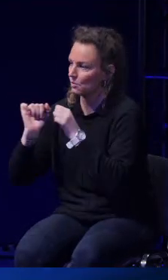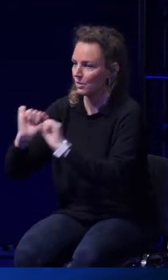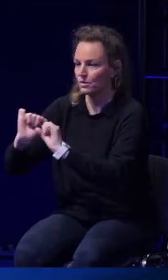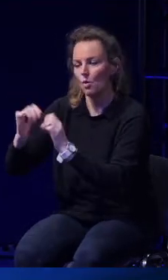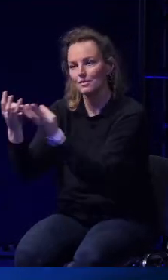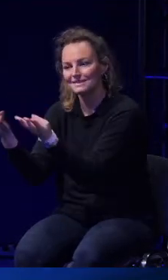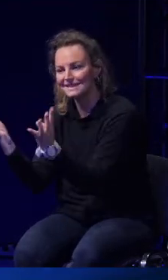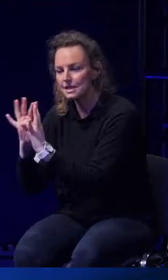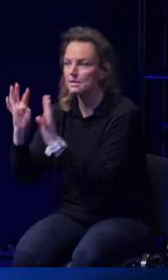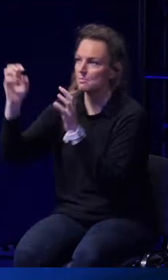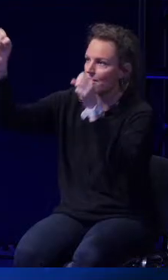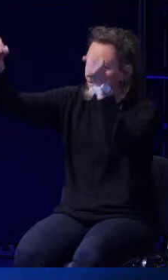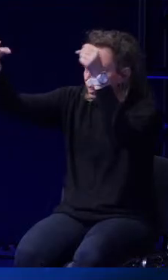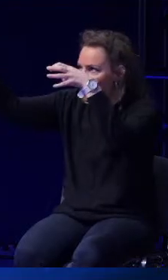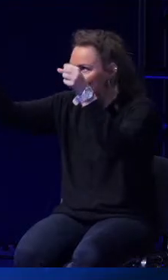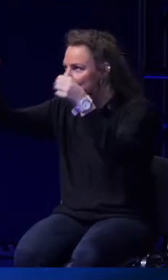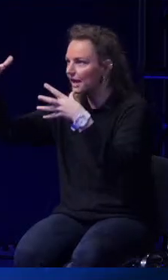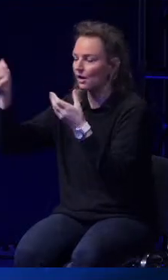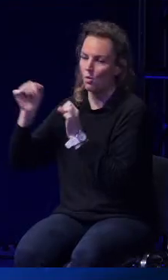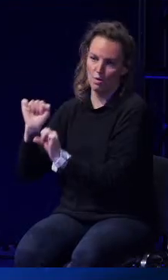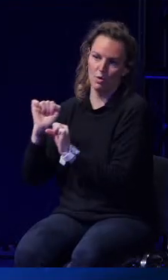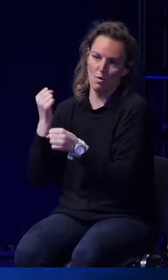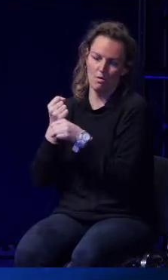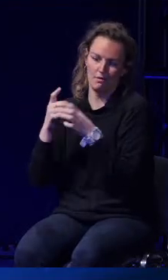gaffer or with a DP, with a director, etc. So